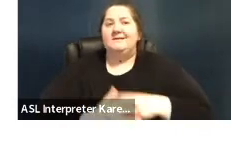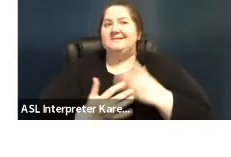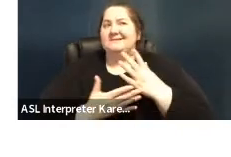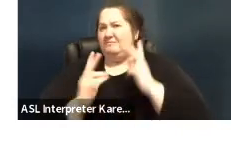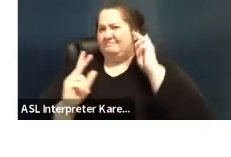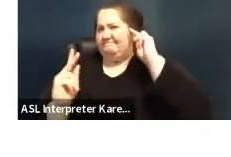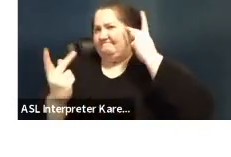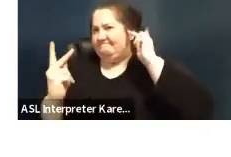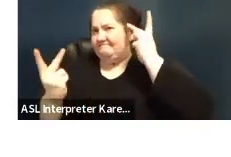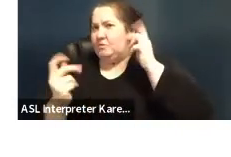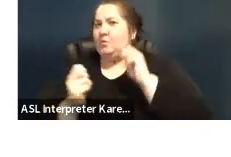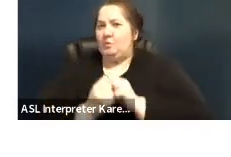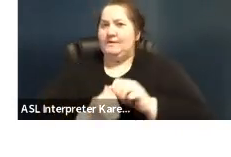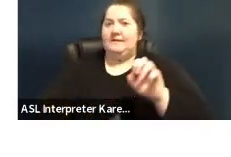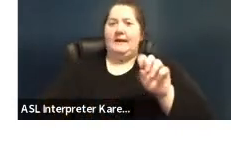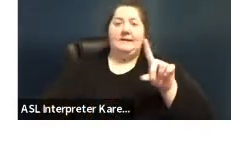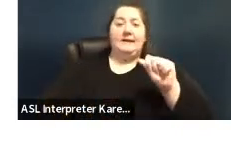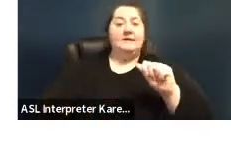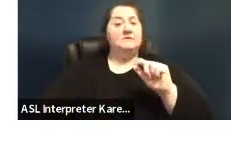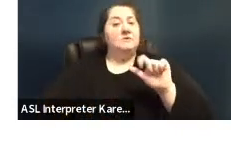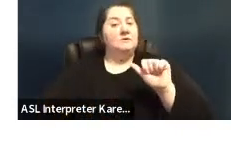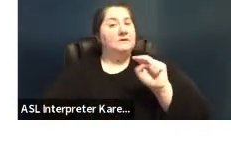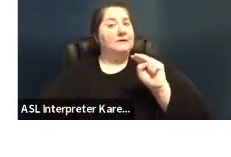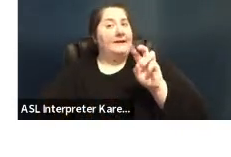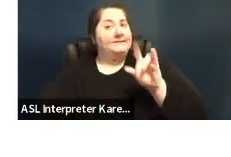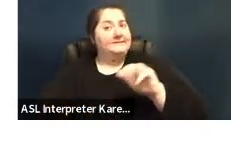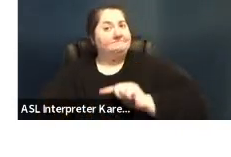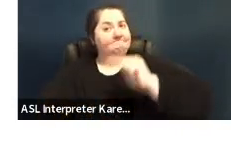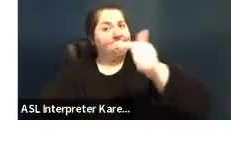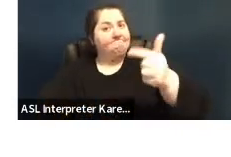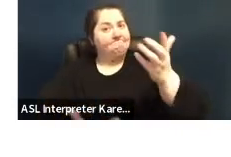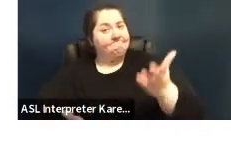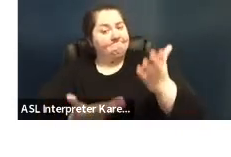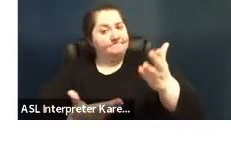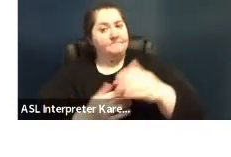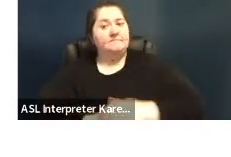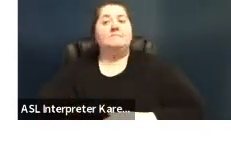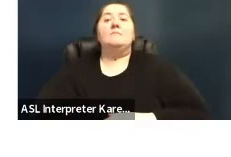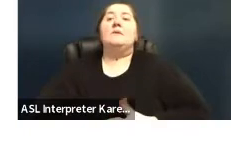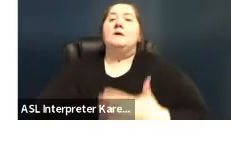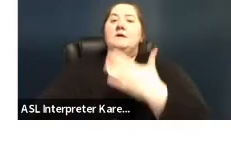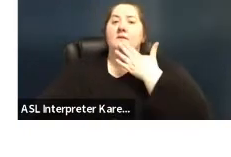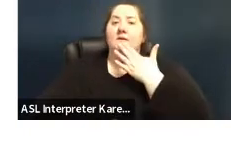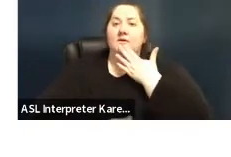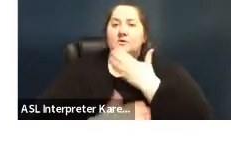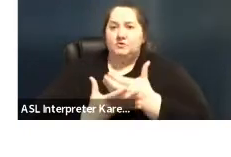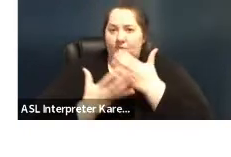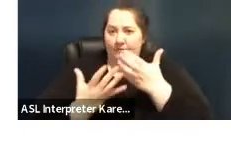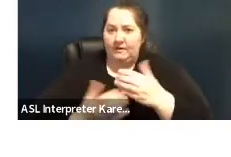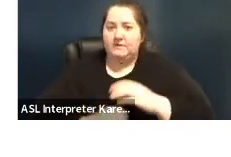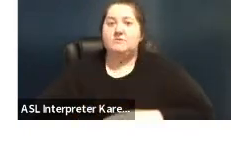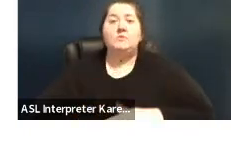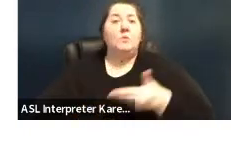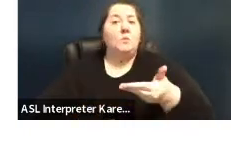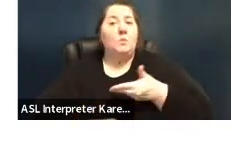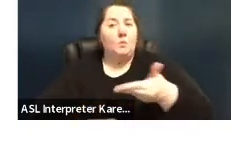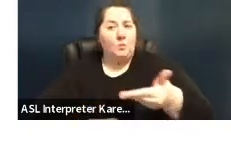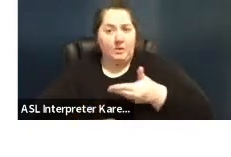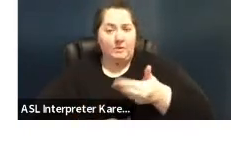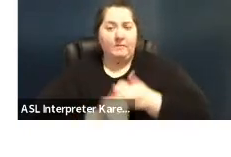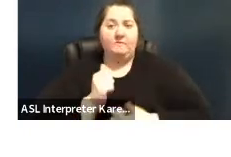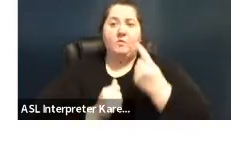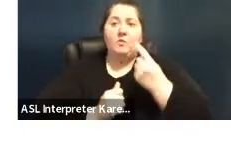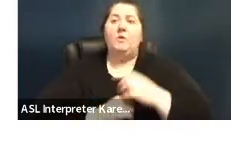that we get about the ADA. So Nancy, you want to take it from here? Thank you so much, Carlene, and welcome everyone to our session